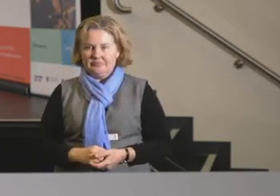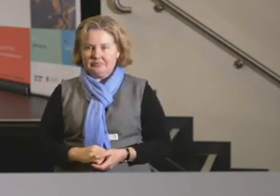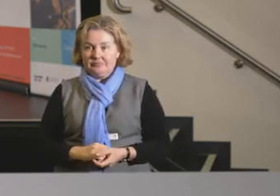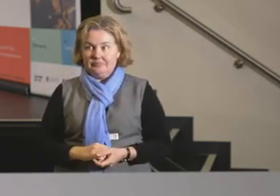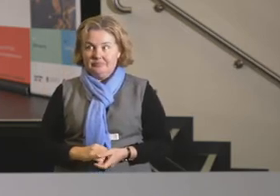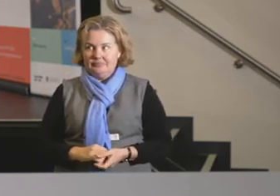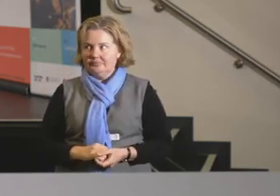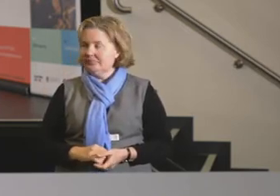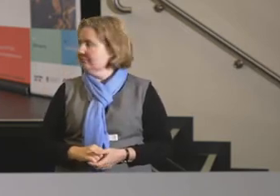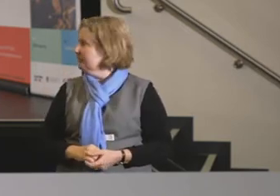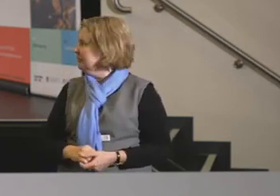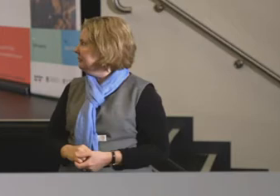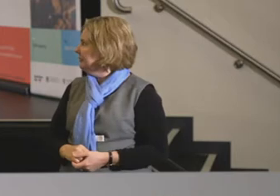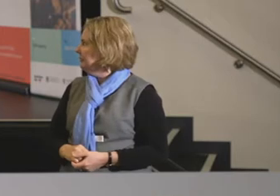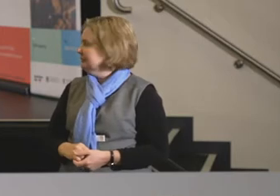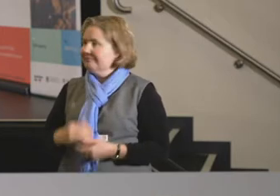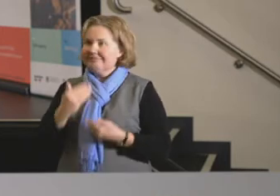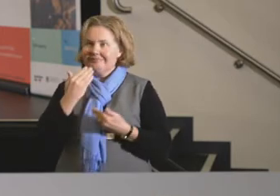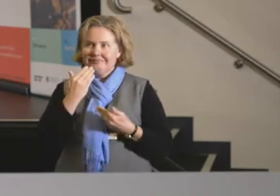Thanks, I feel exactly the same way.